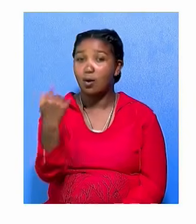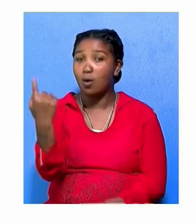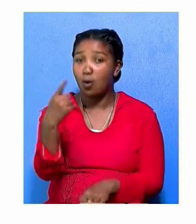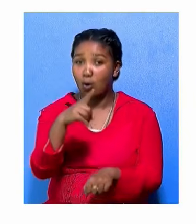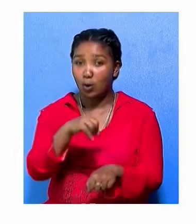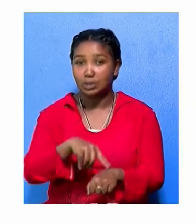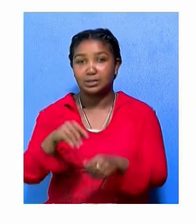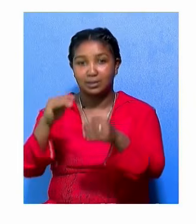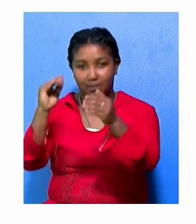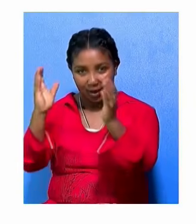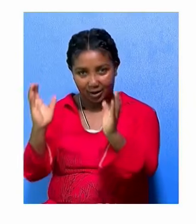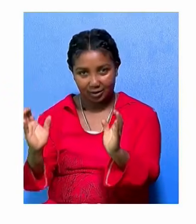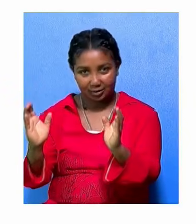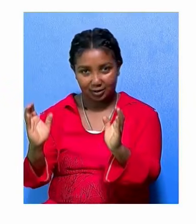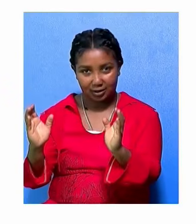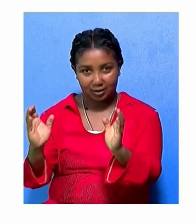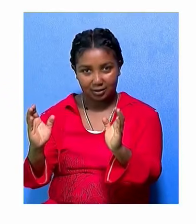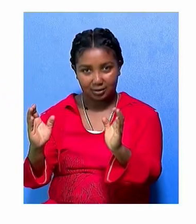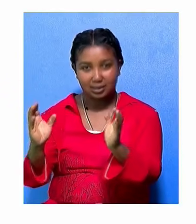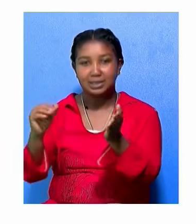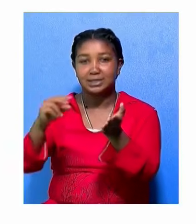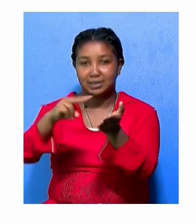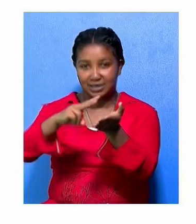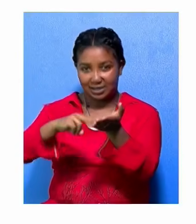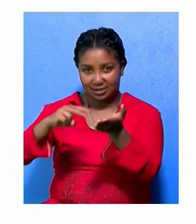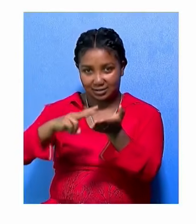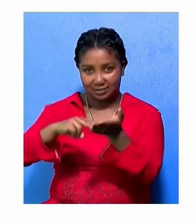in the bracket here, read